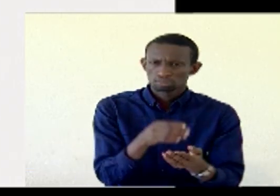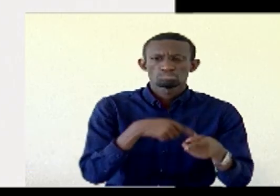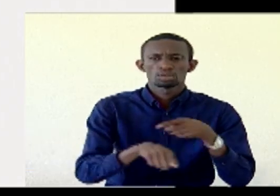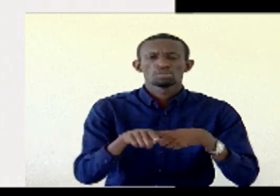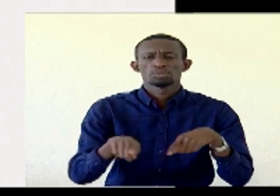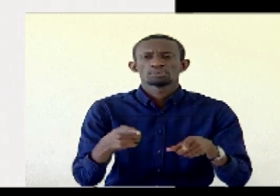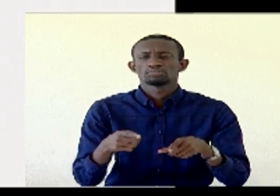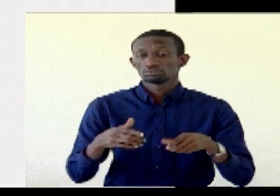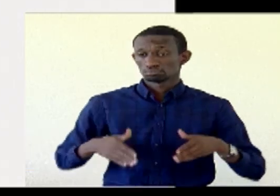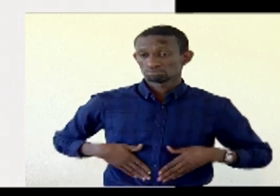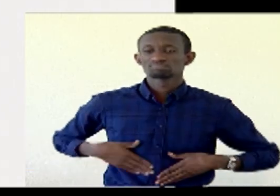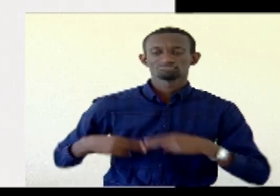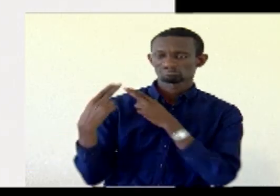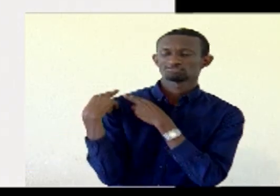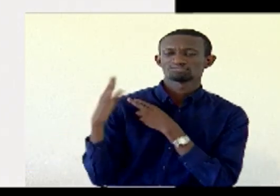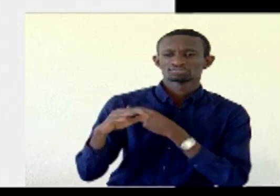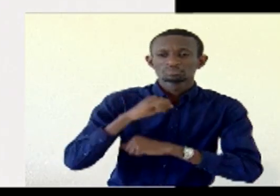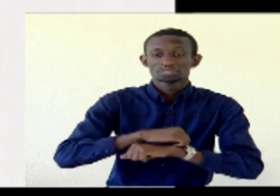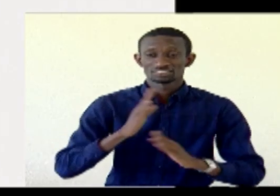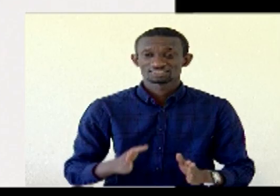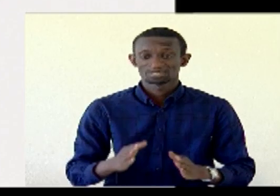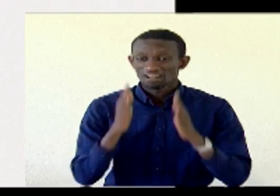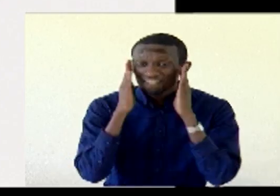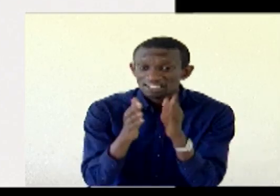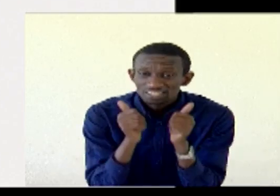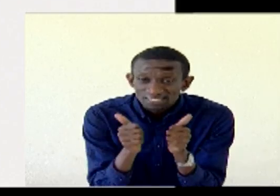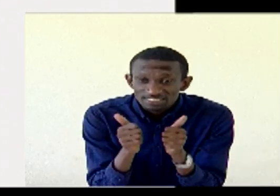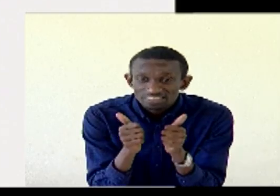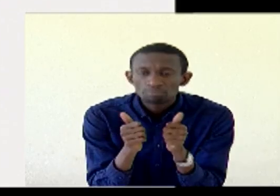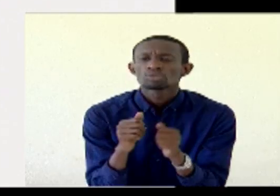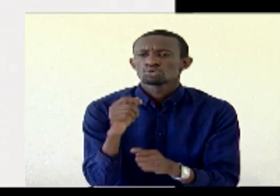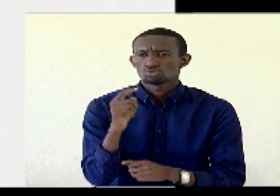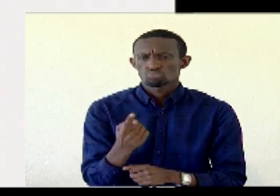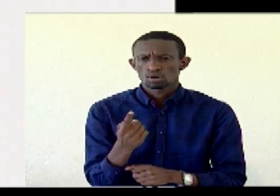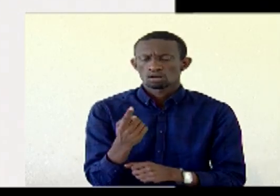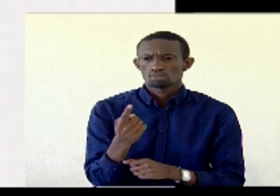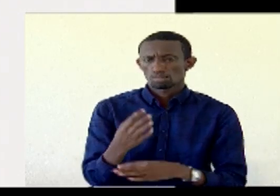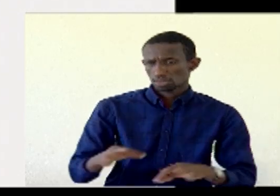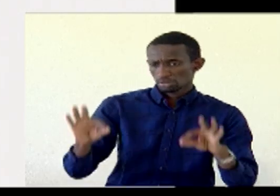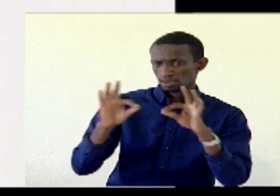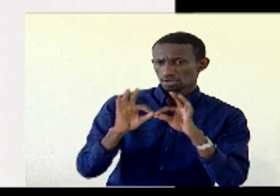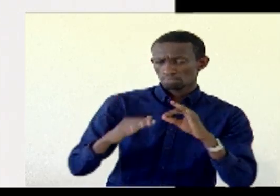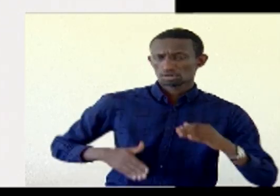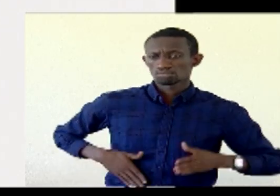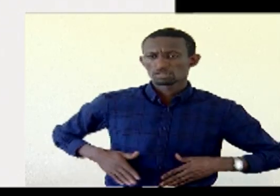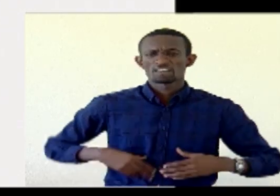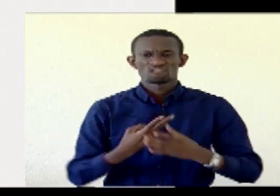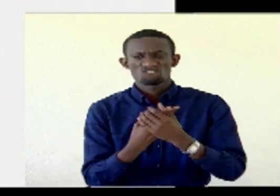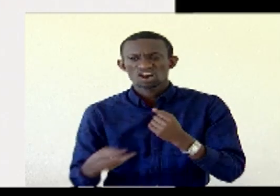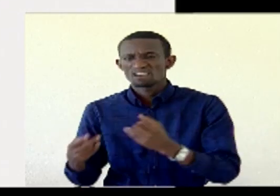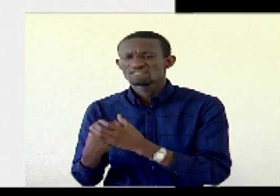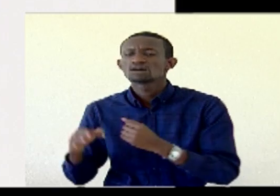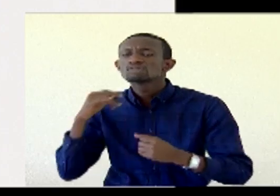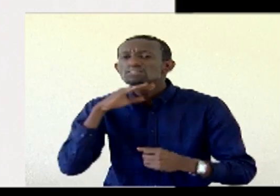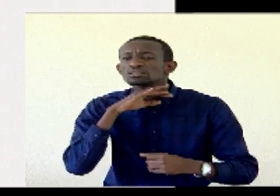kidney. Student, are you following me? So one of the functions of the kidney is removing wastes from the blood in the